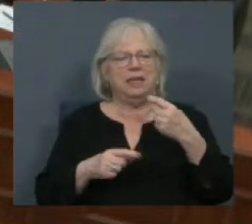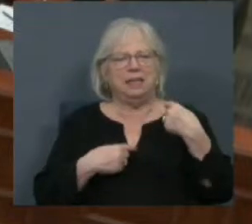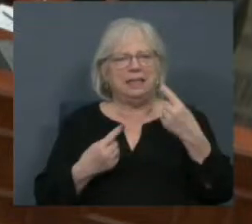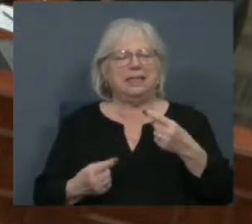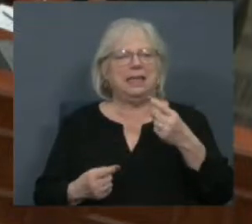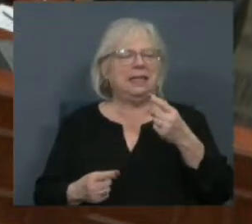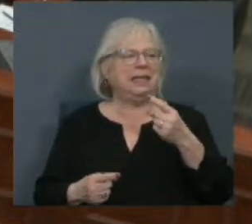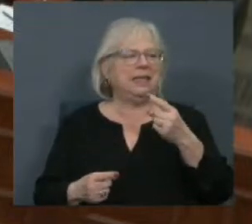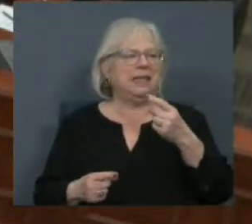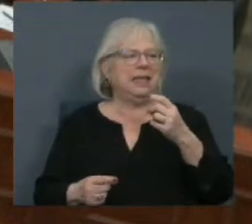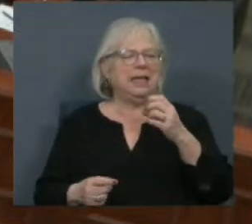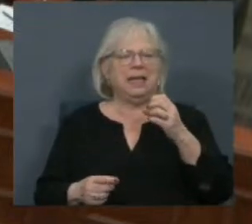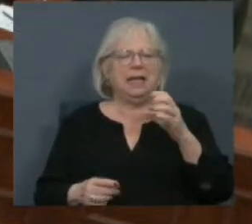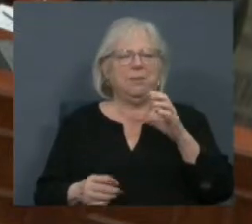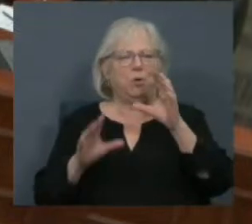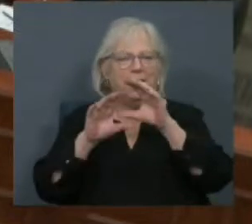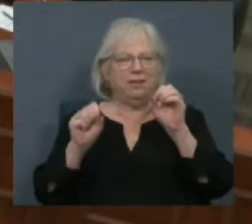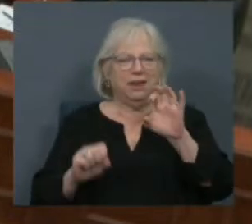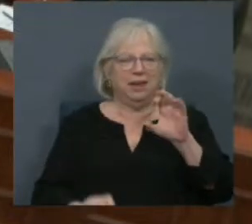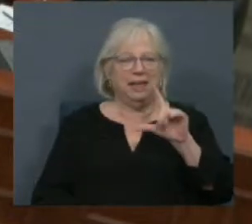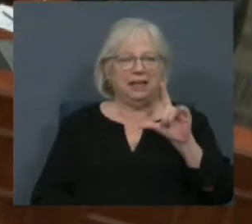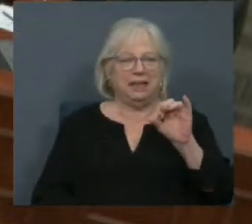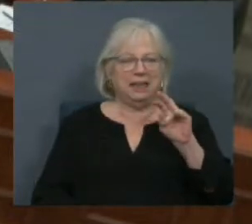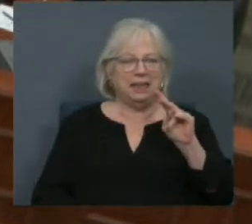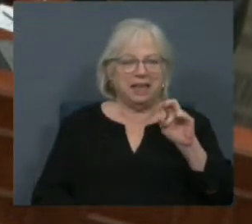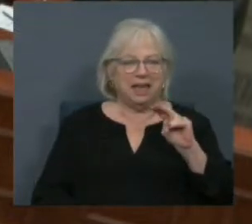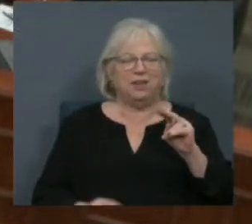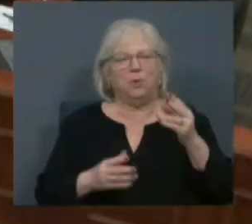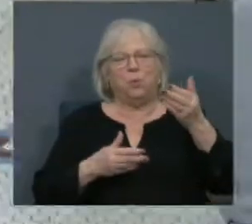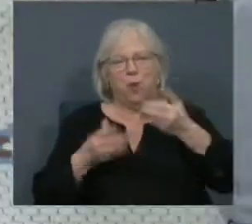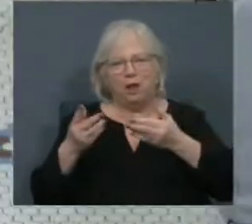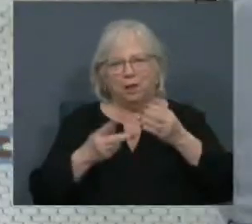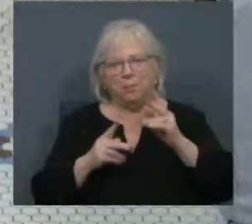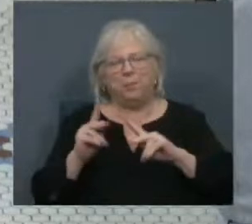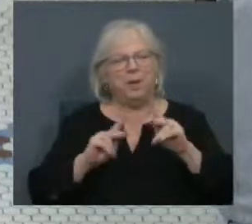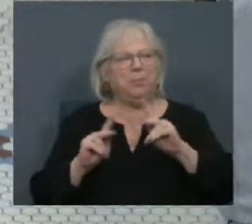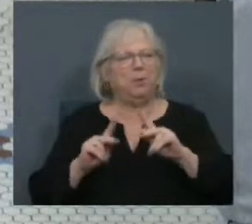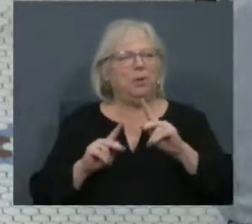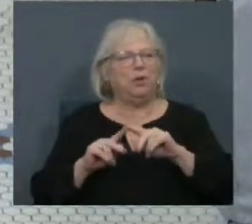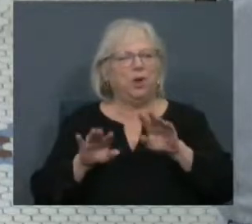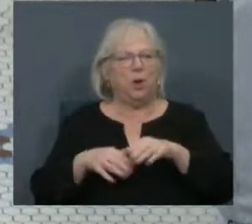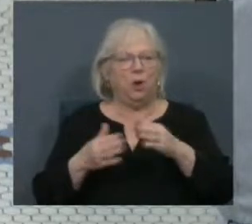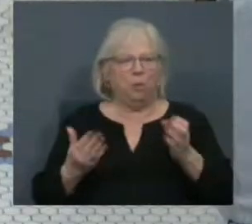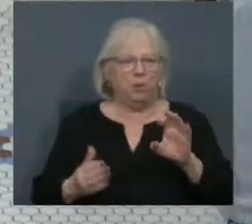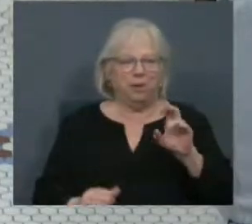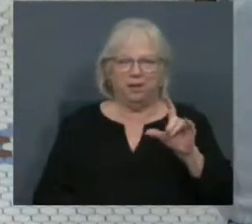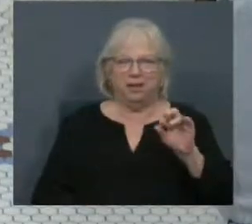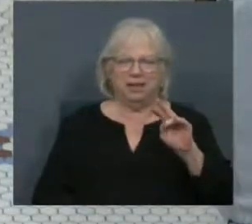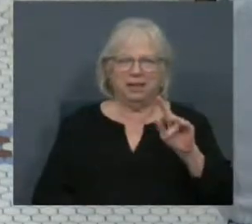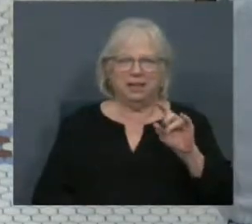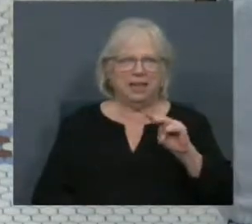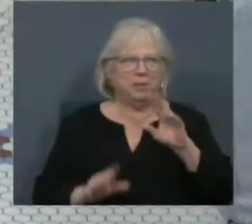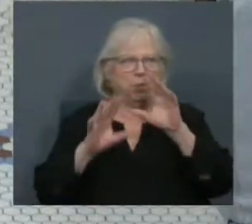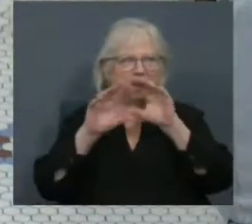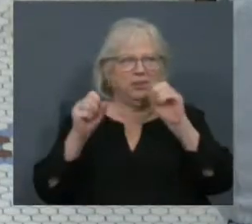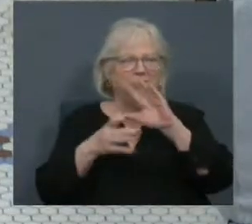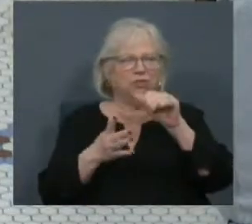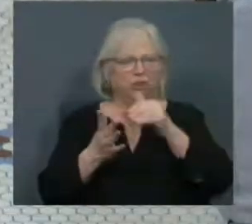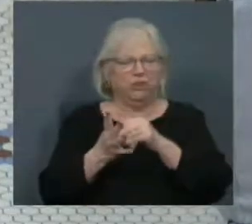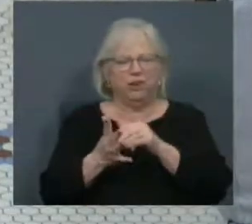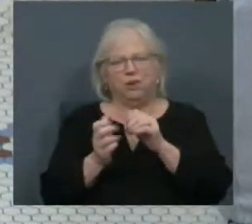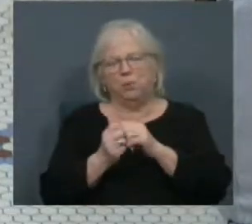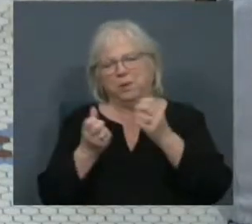to a very rainy day to open the Clinton Presidential Center, along with 3 former presidents, hundreds